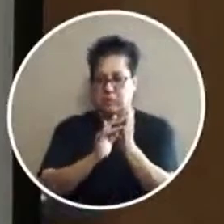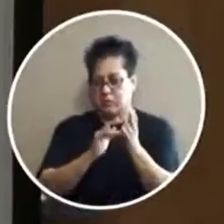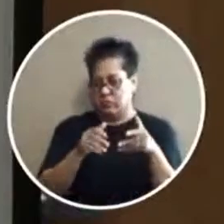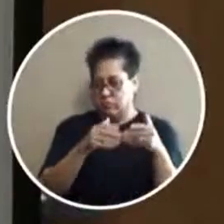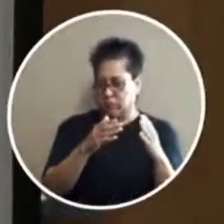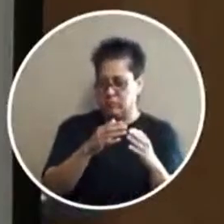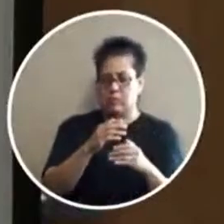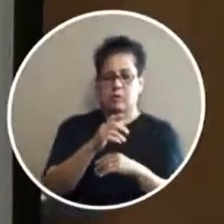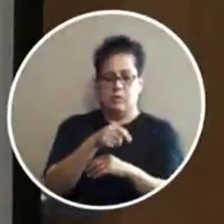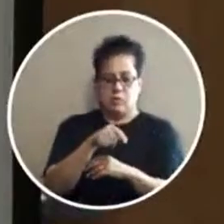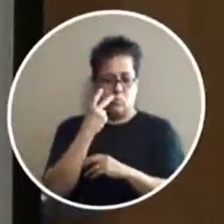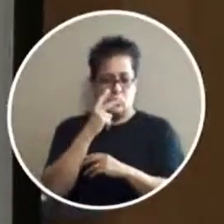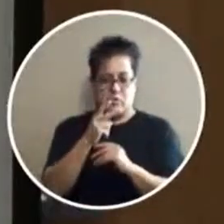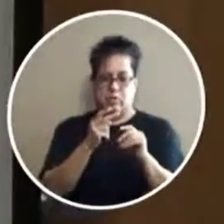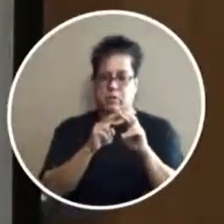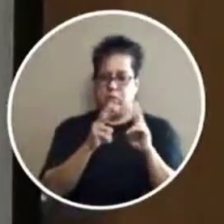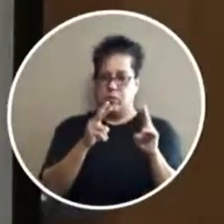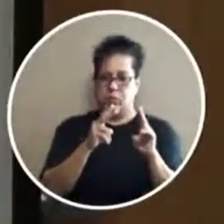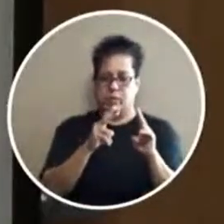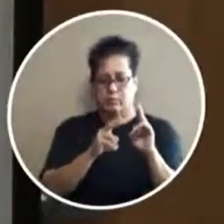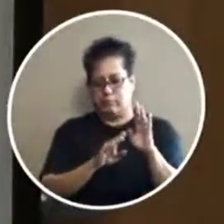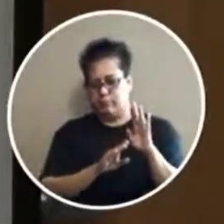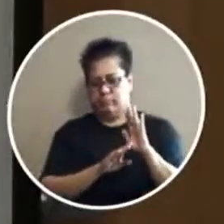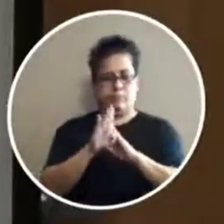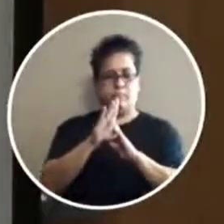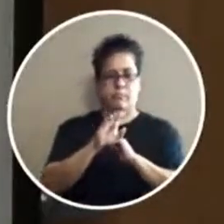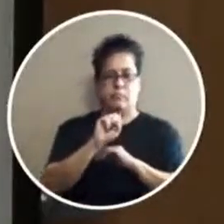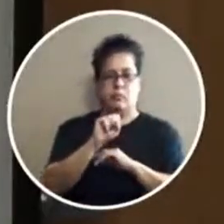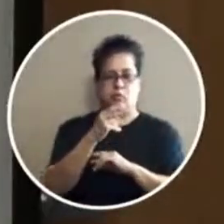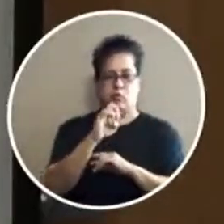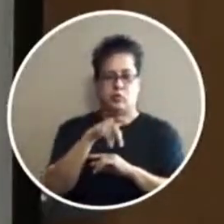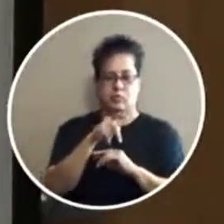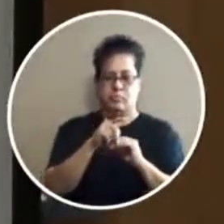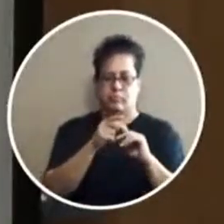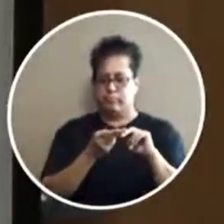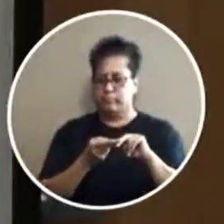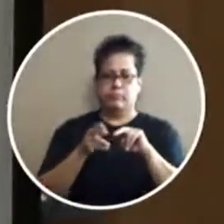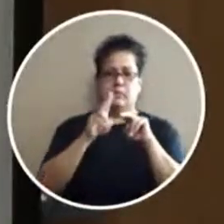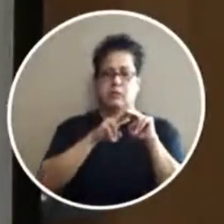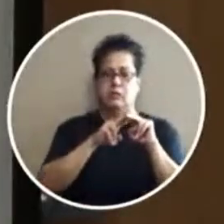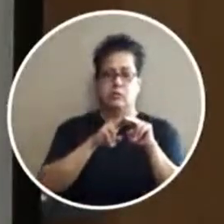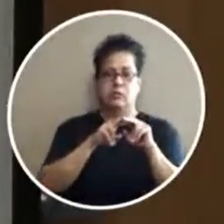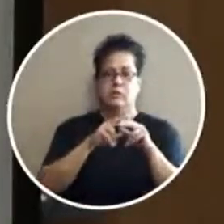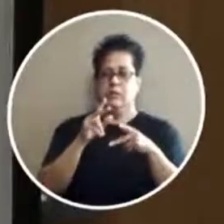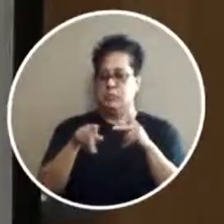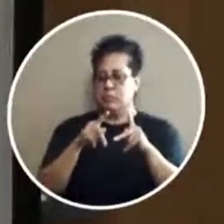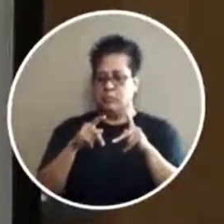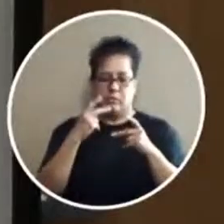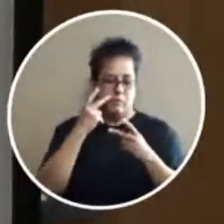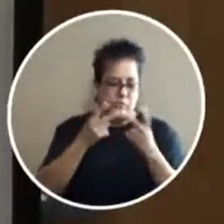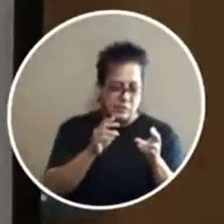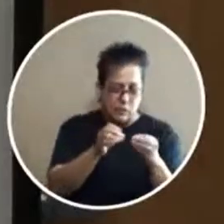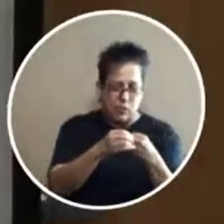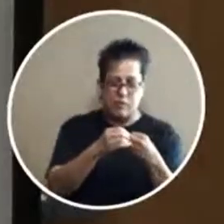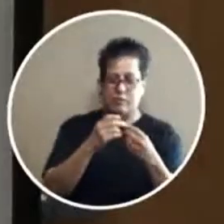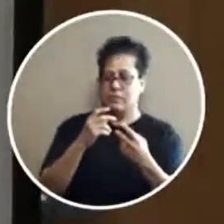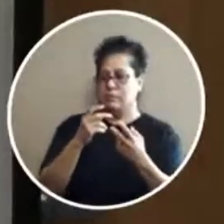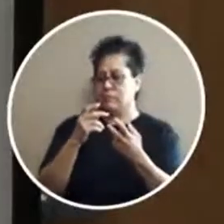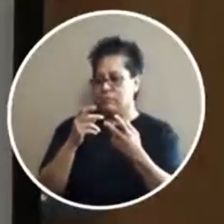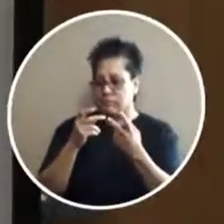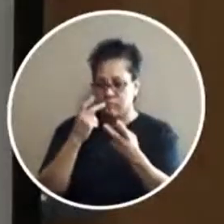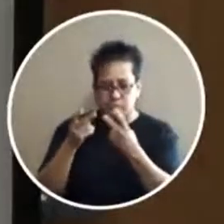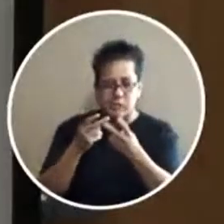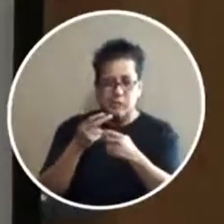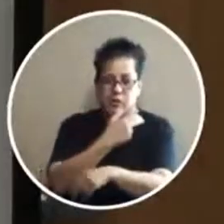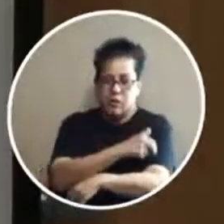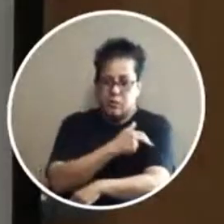alike see a very sharp rise in visits to the offices and hospitalizations due to flu and